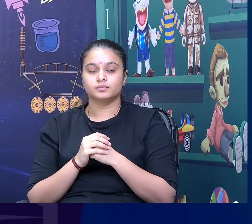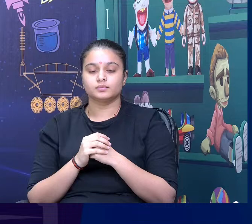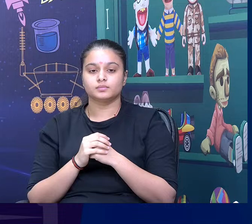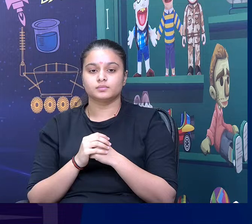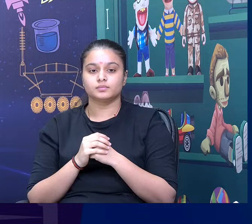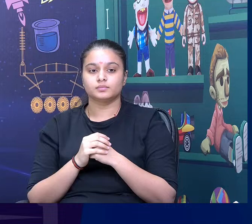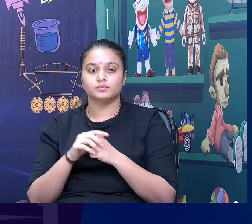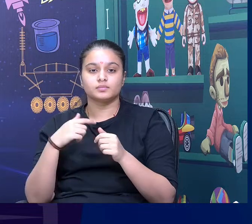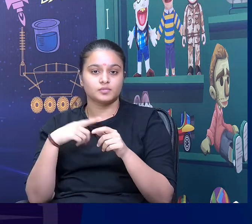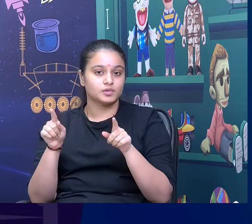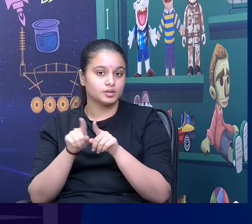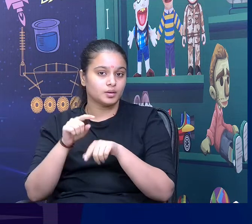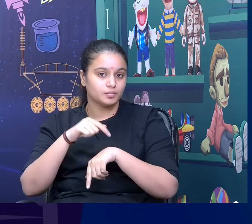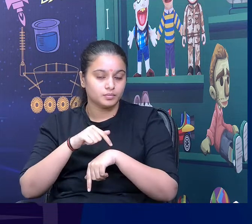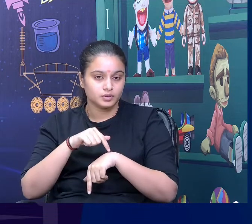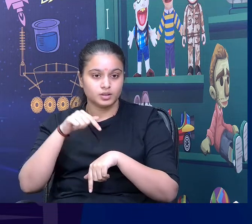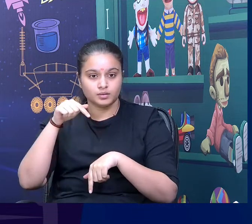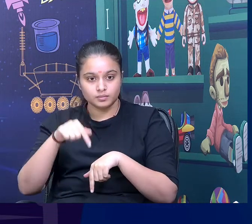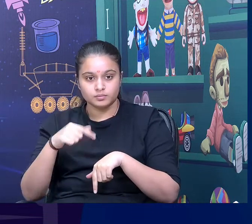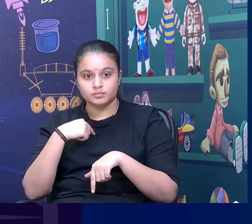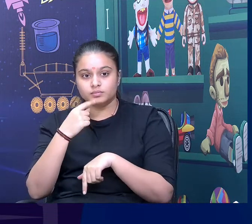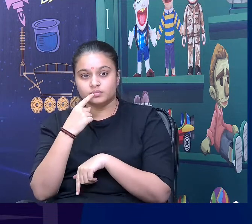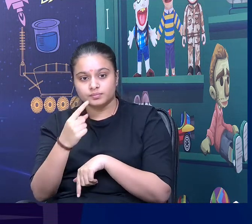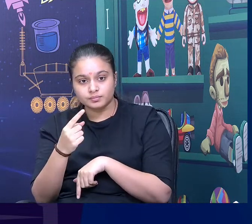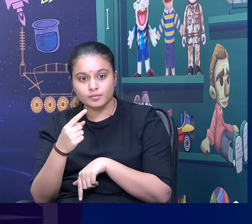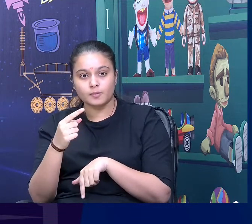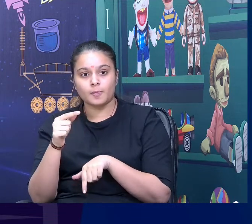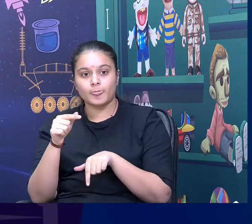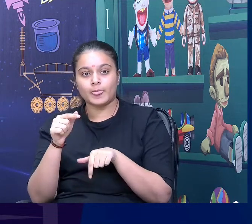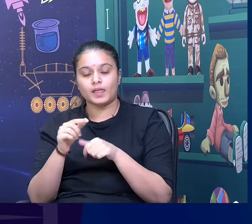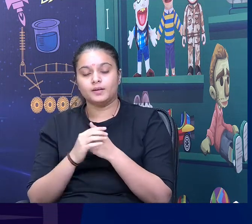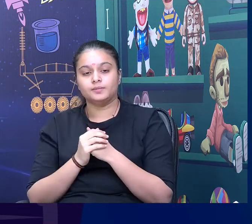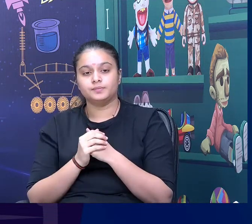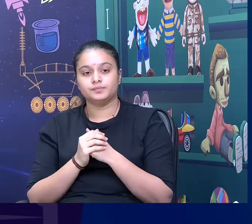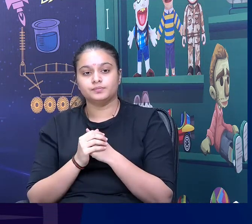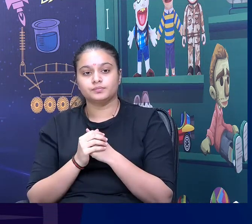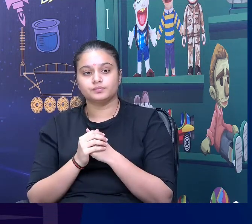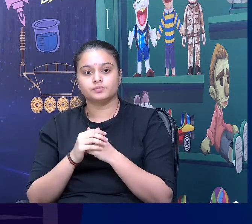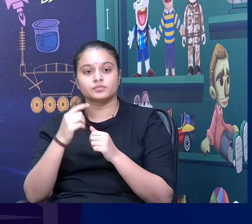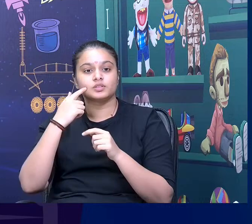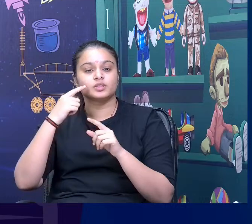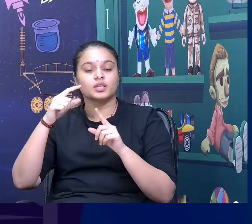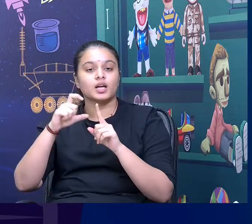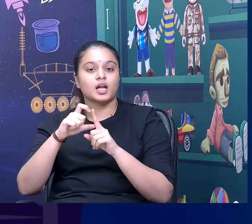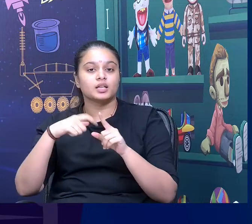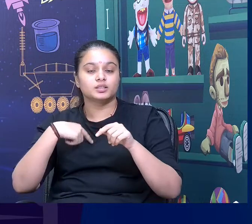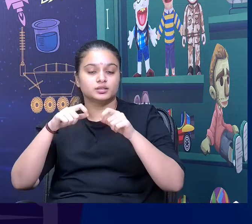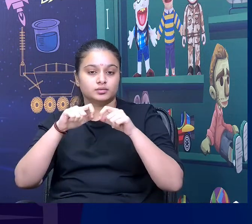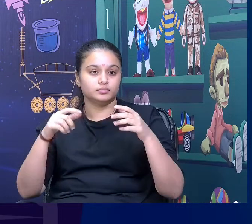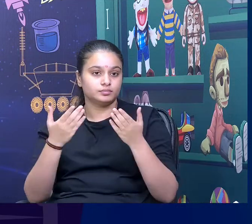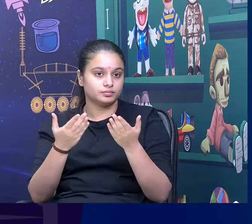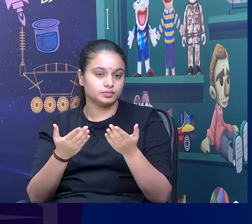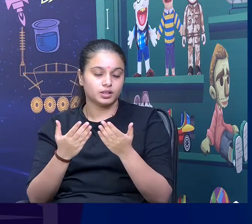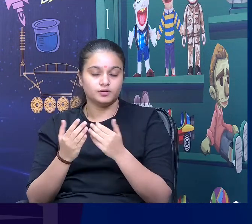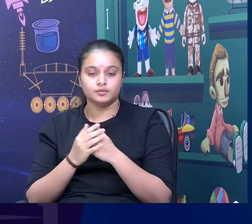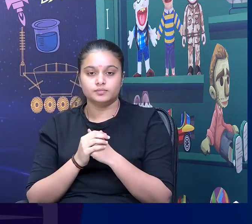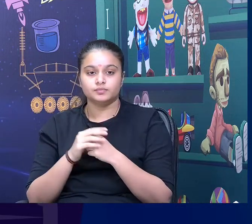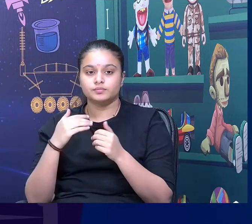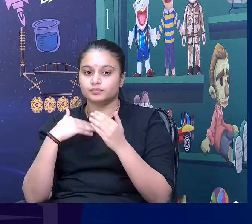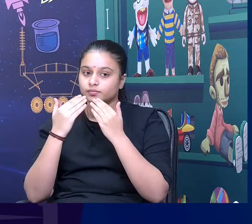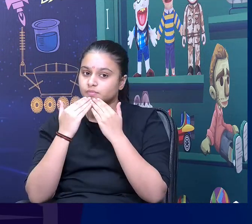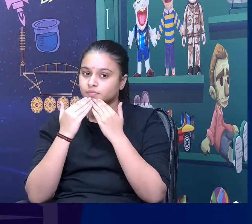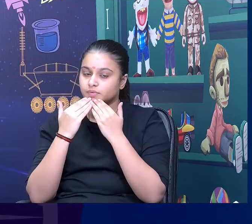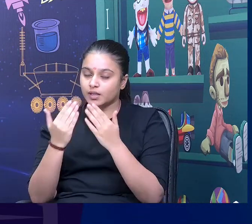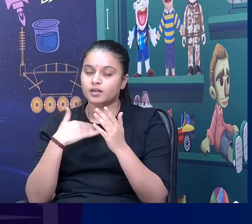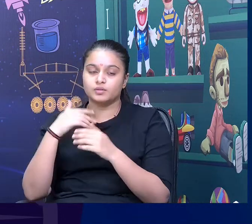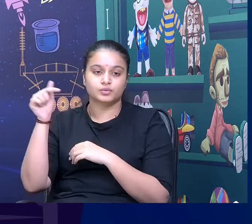dth.class8@ciet.nic.in. At the same time, while I'm saying this to you and telling you this, the ID is flashing on your screen as well. So ma'am, thank you so